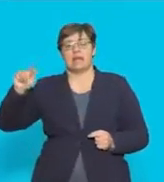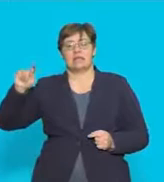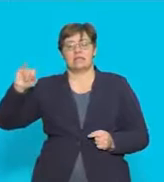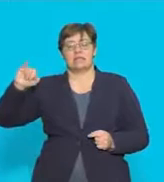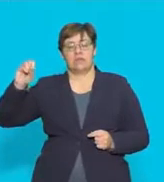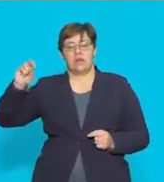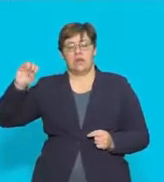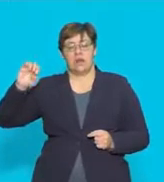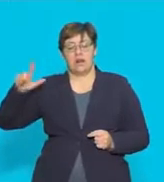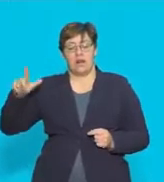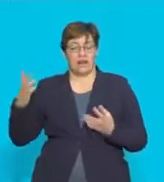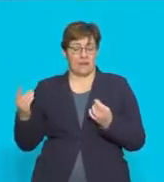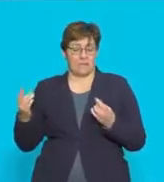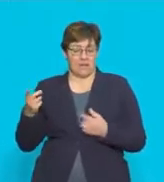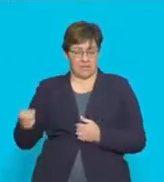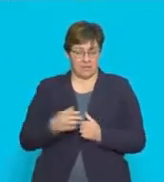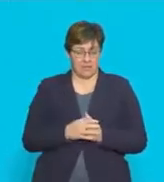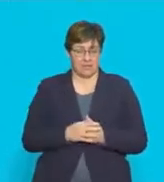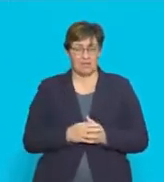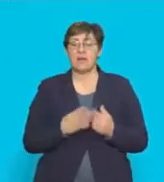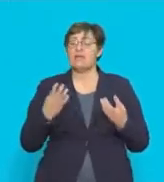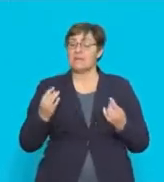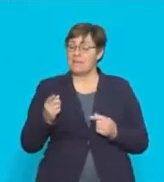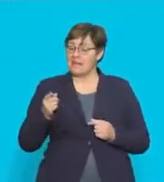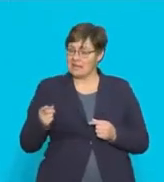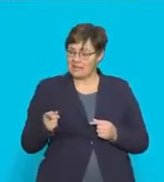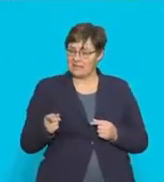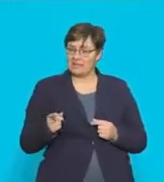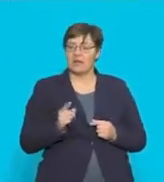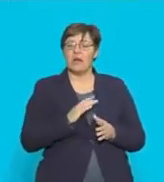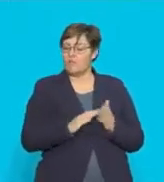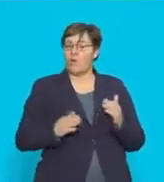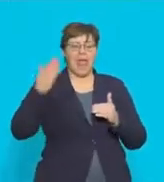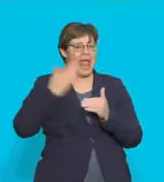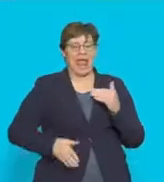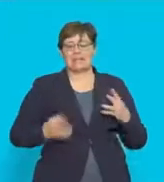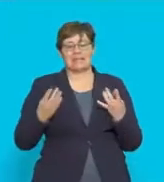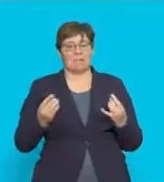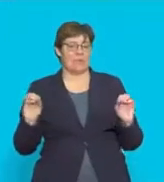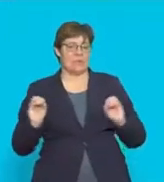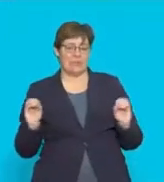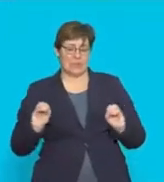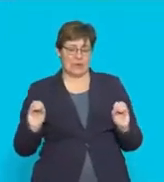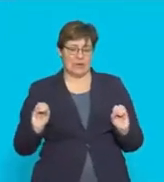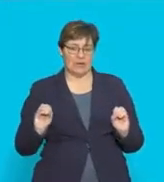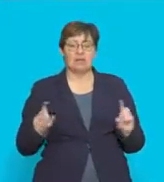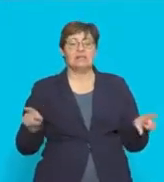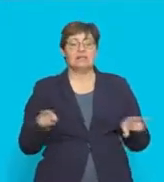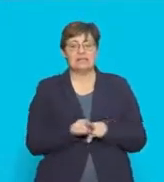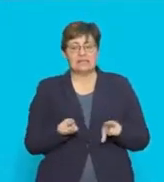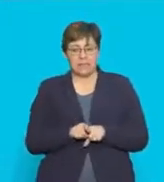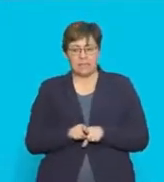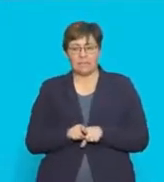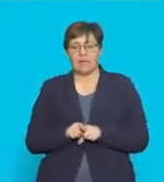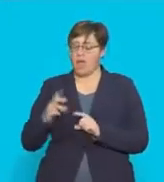numbers, right? And these are numbers that are said to be non-terminating numbers, and also they are said to